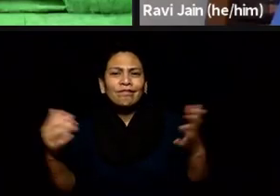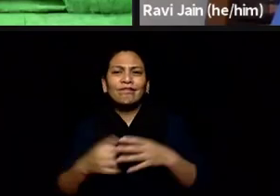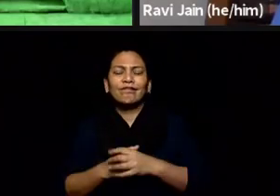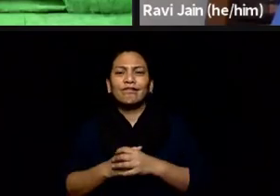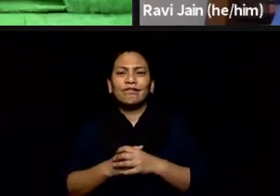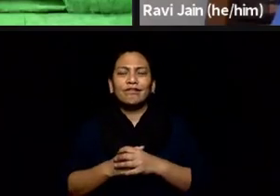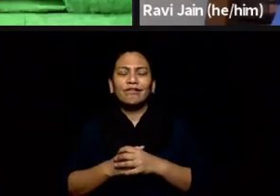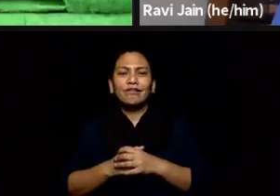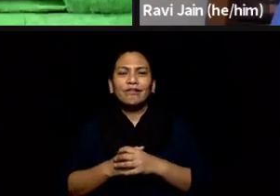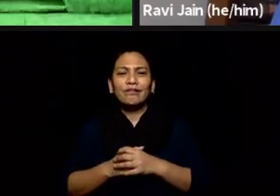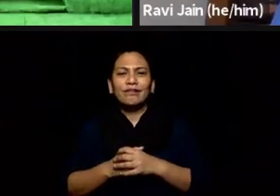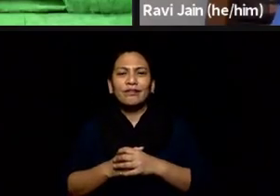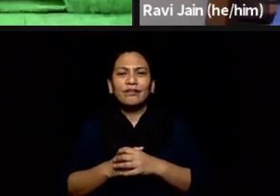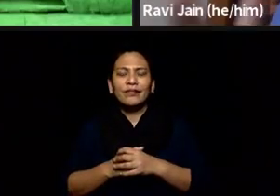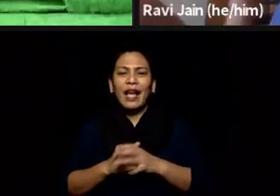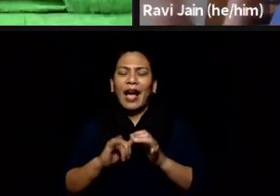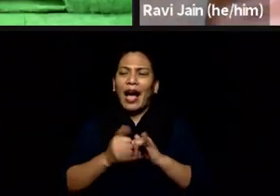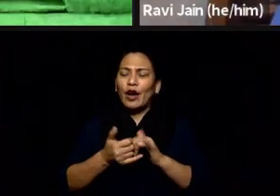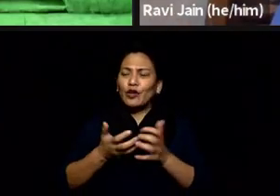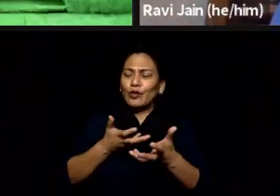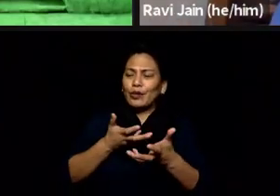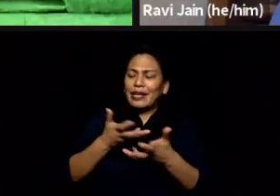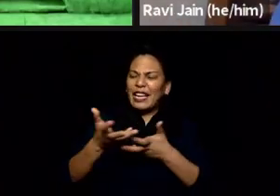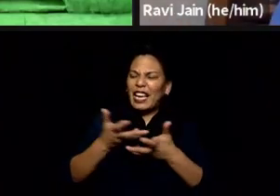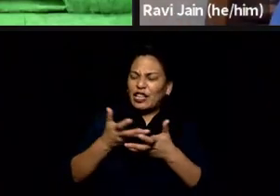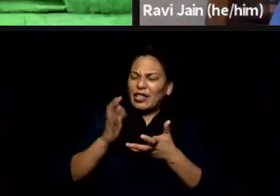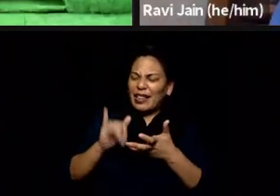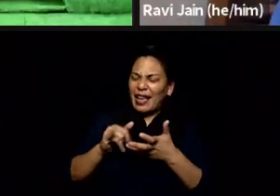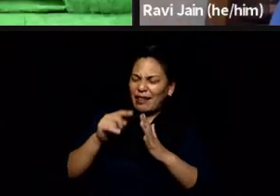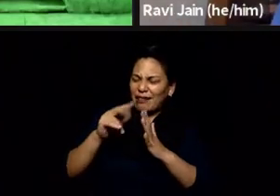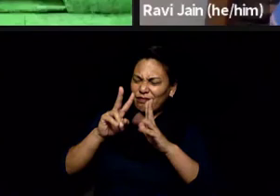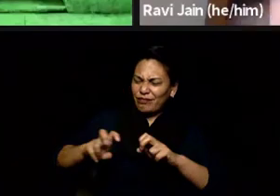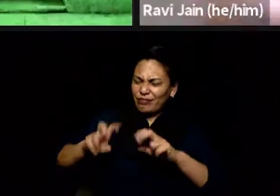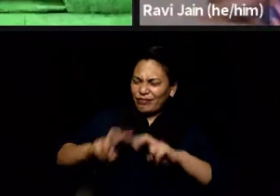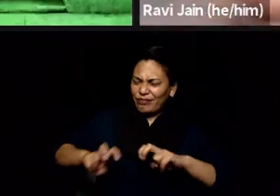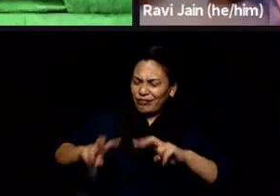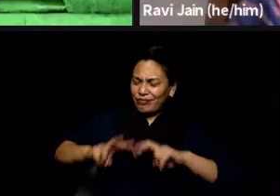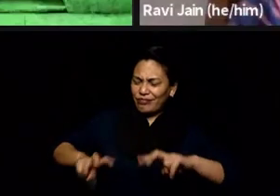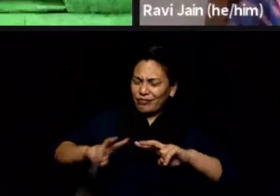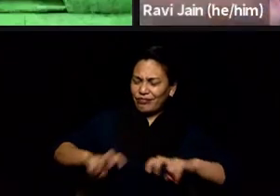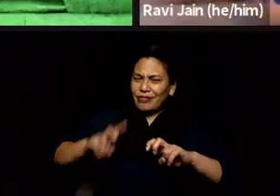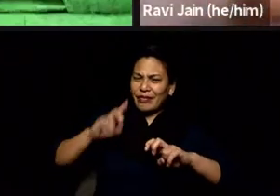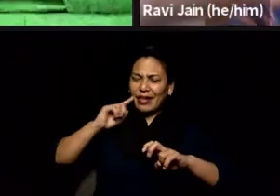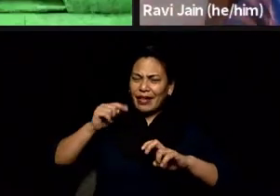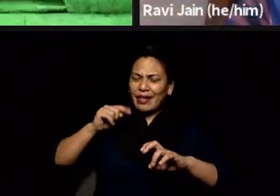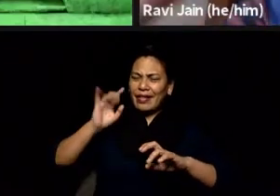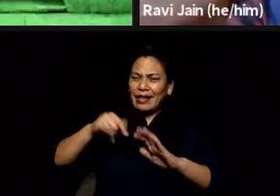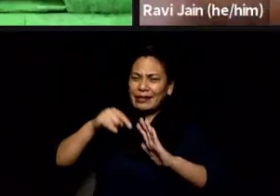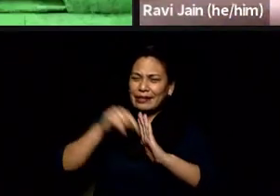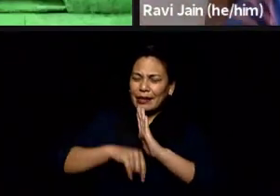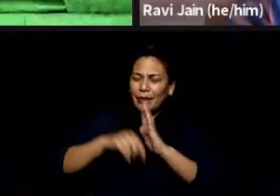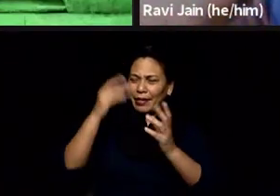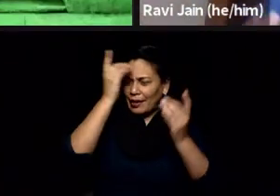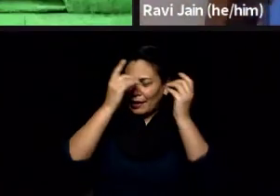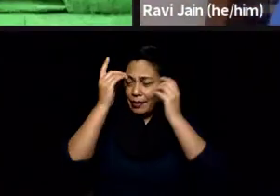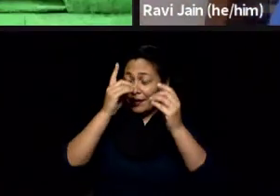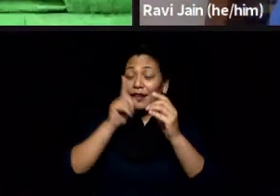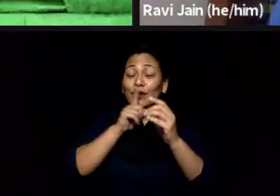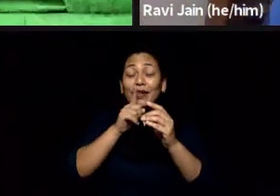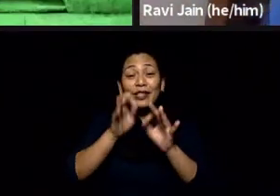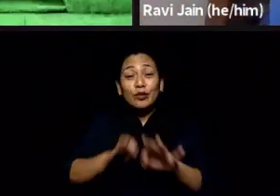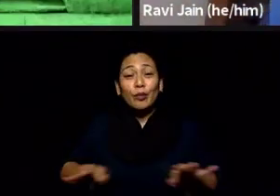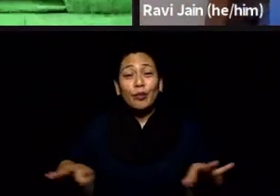You know, engaging in the level of that and doing the reading and the thinking is so important for trust in this